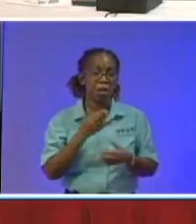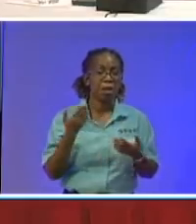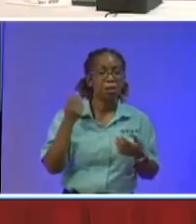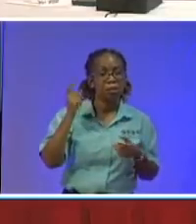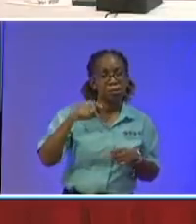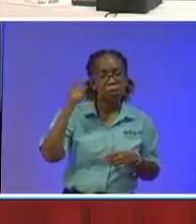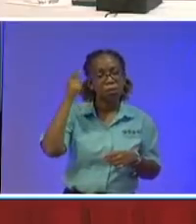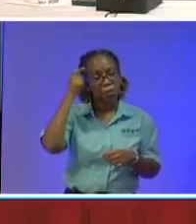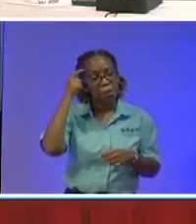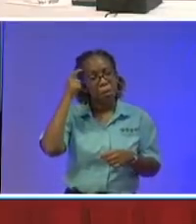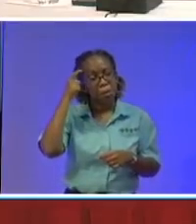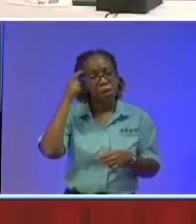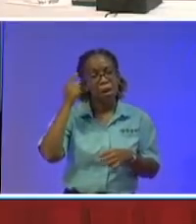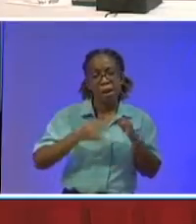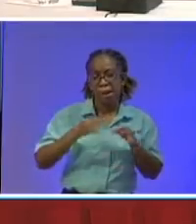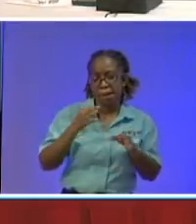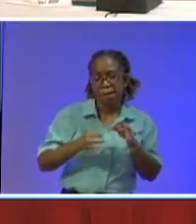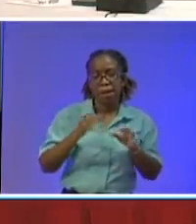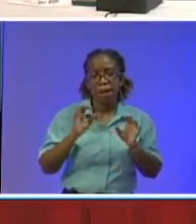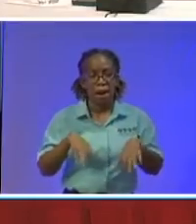now go to TTT.